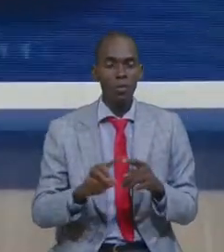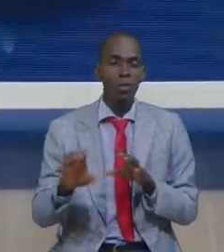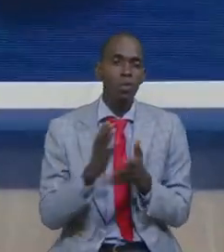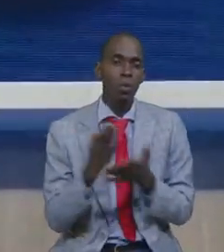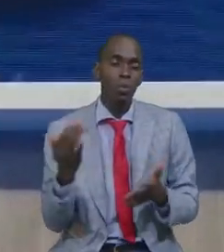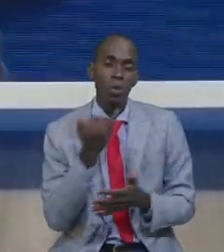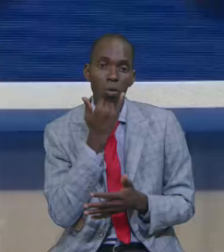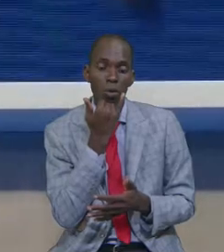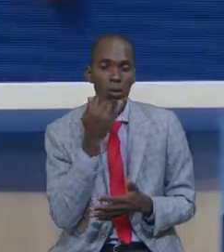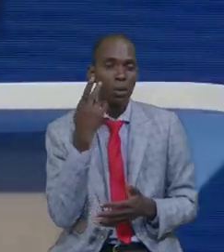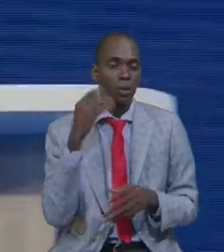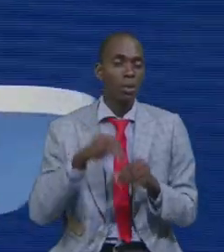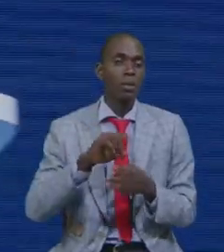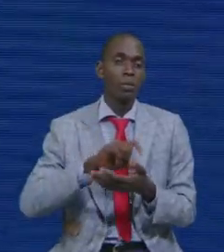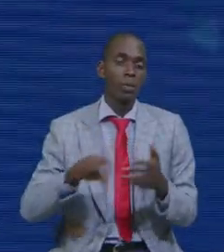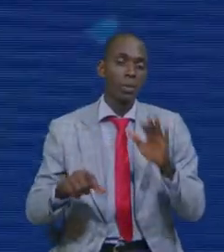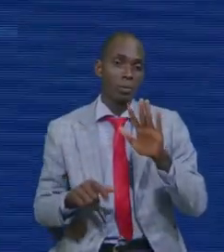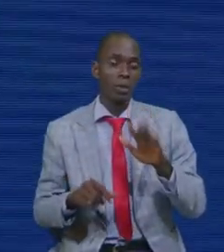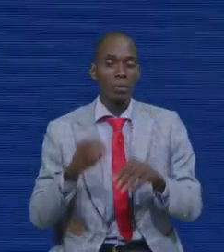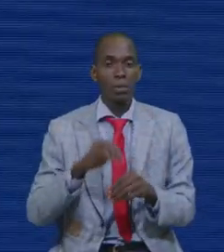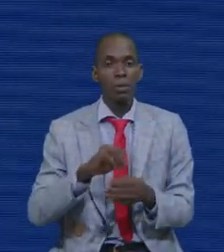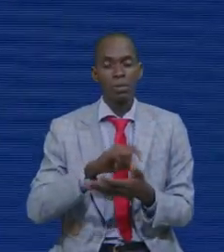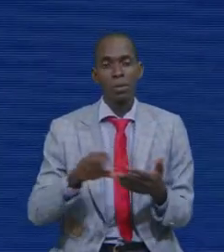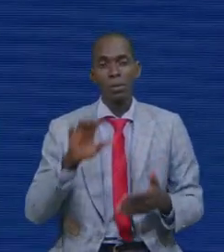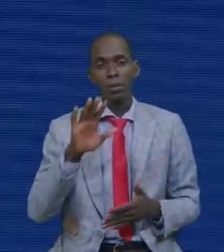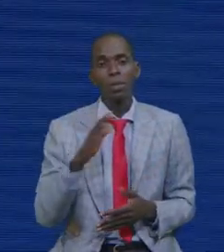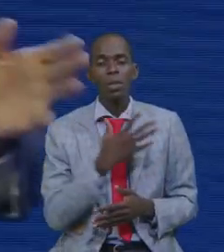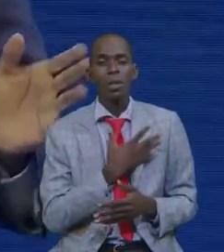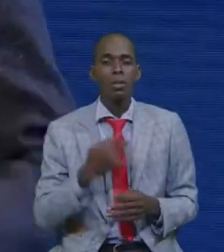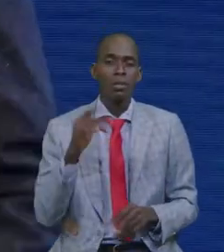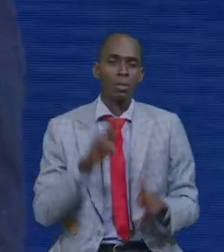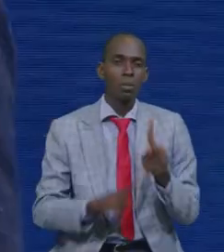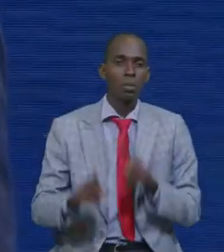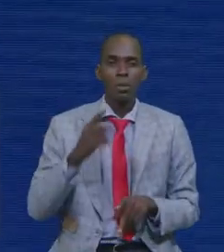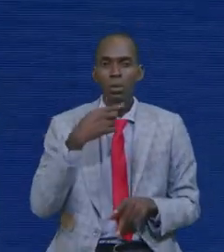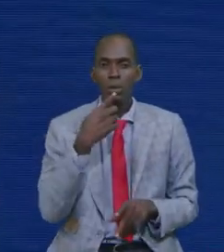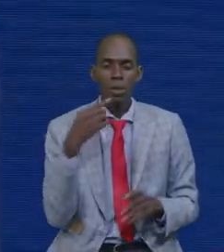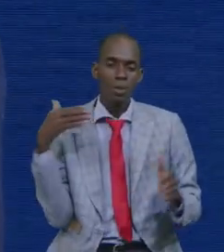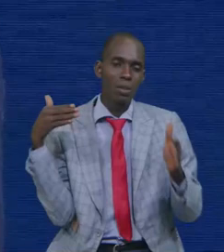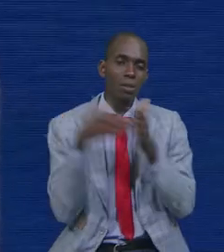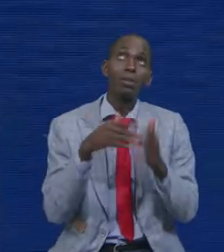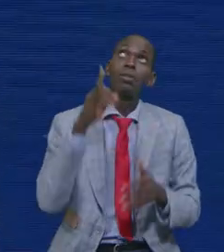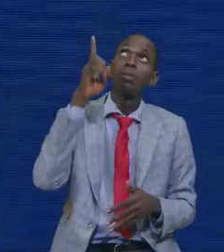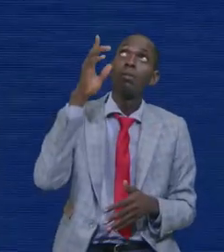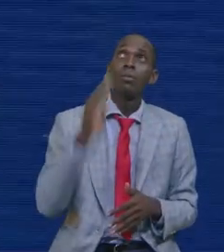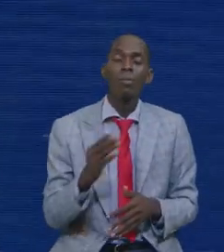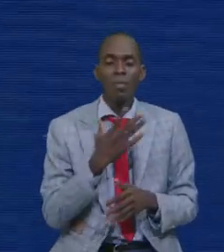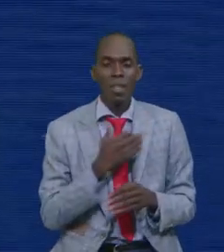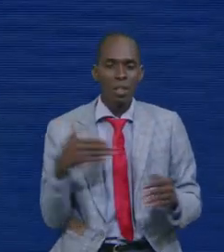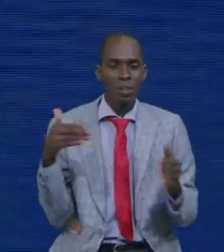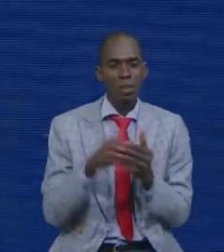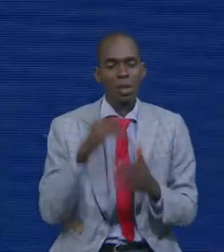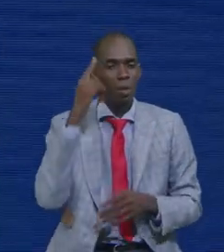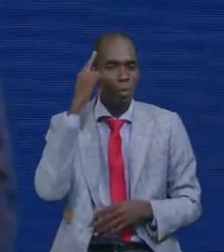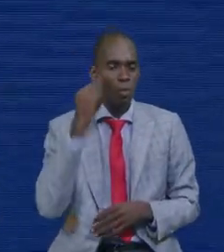wrong. Look at verse 5. In verse 5, and the people speak against God and against